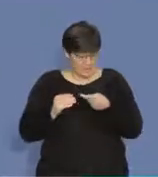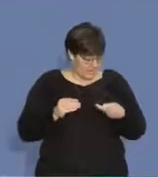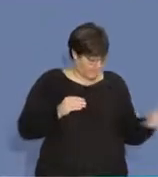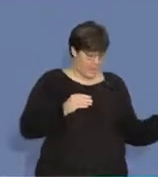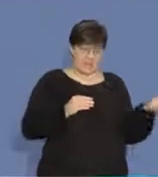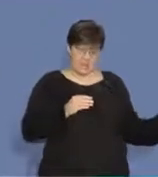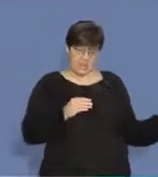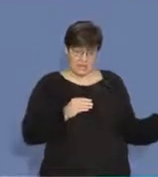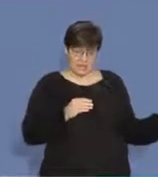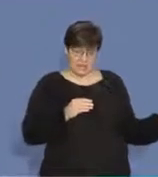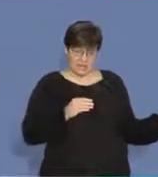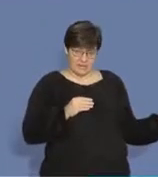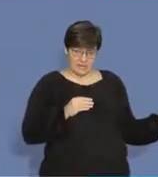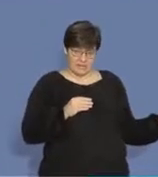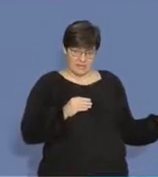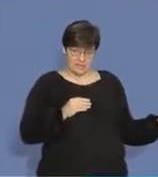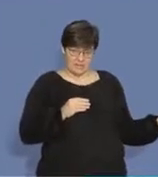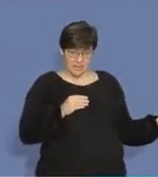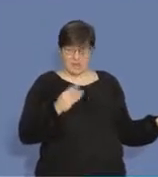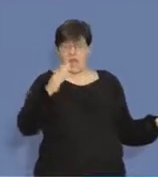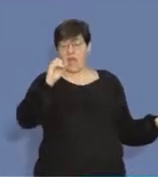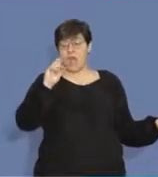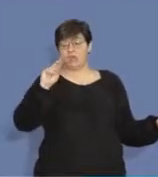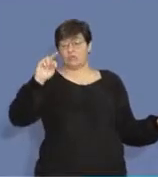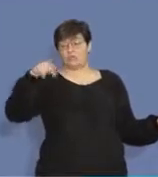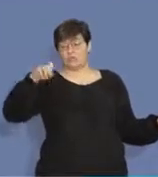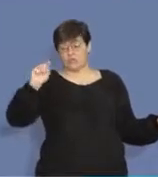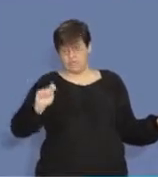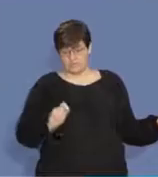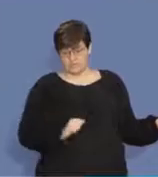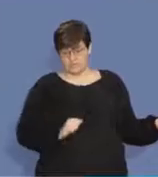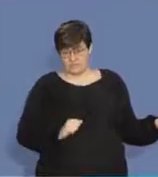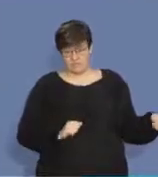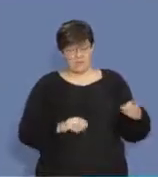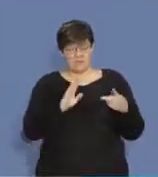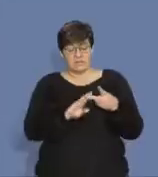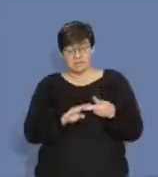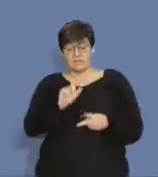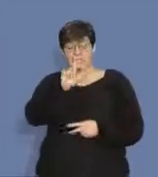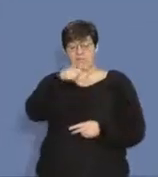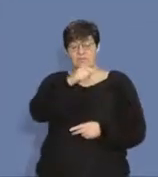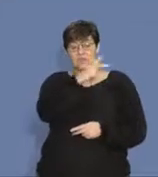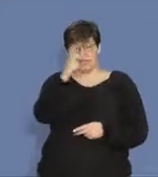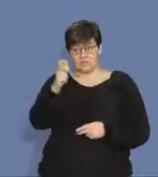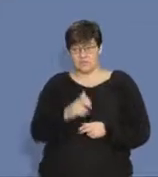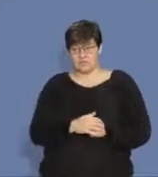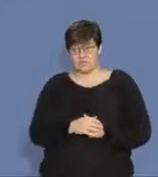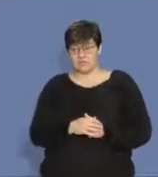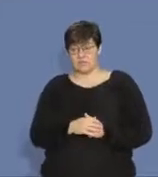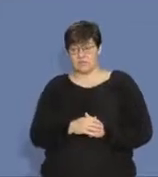Therefore, falling within the category of output. Okay, now, the 7,800 would